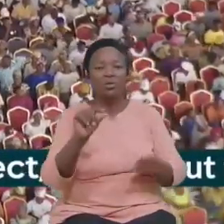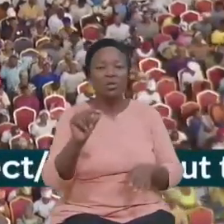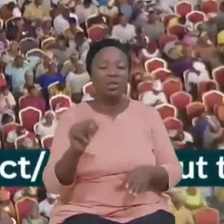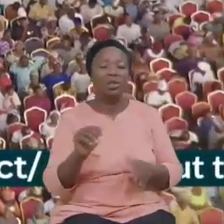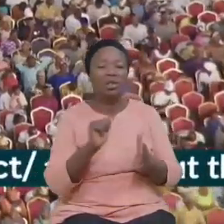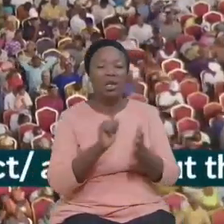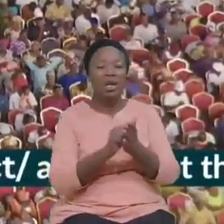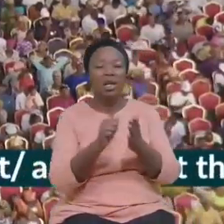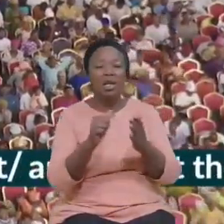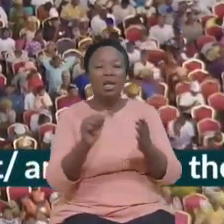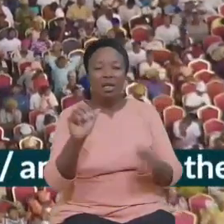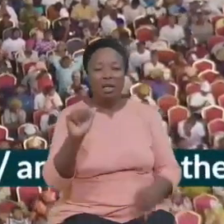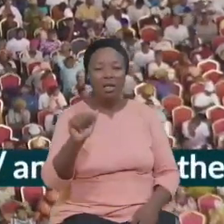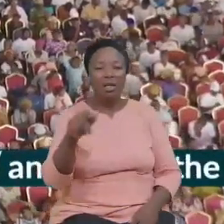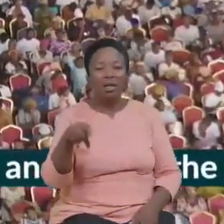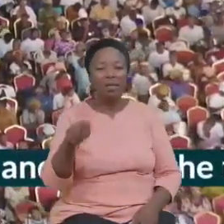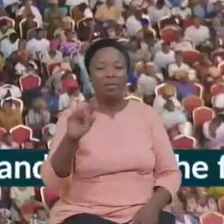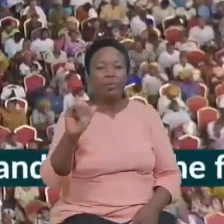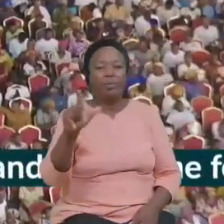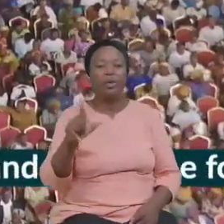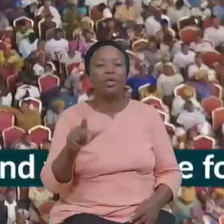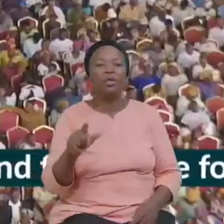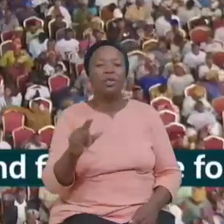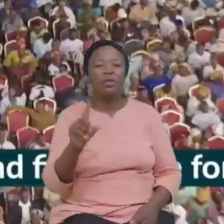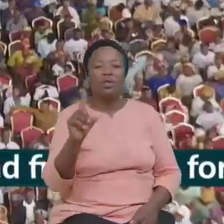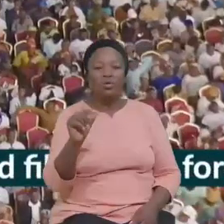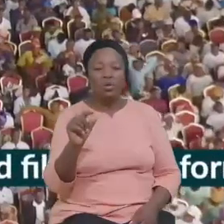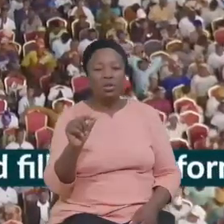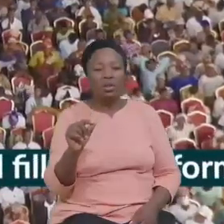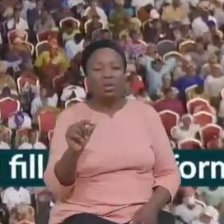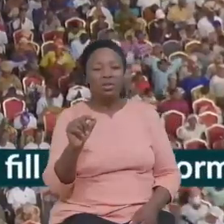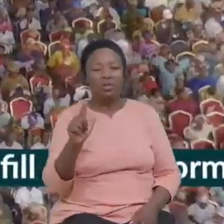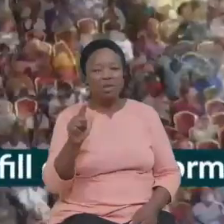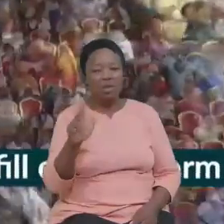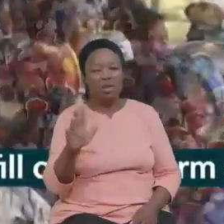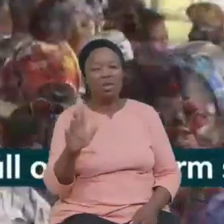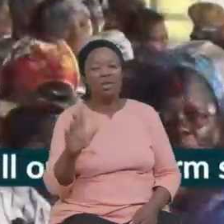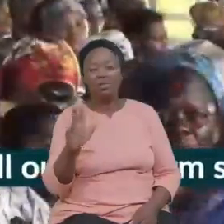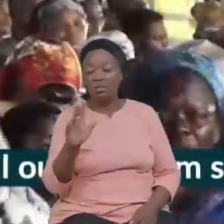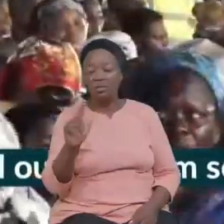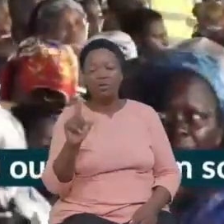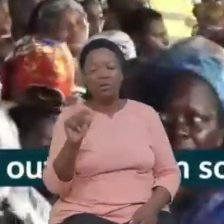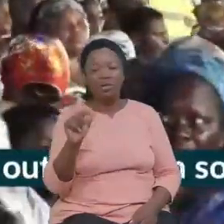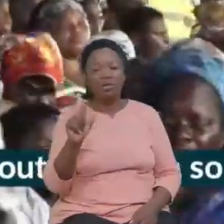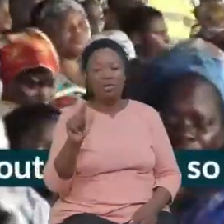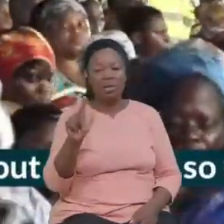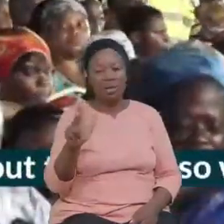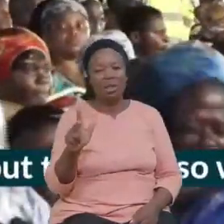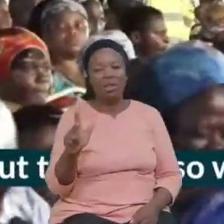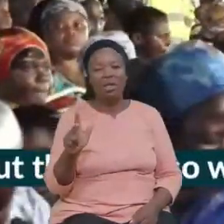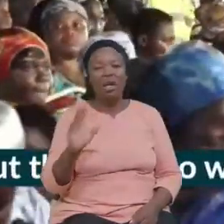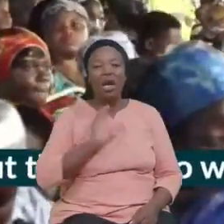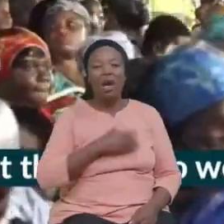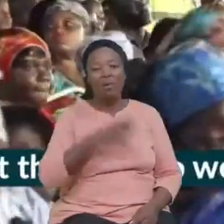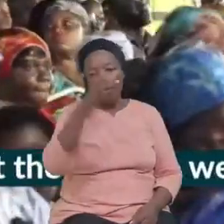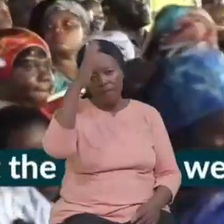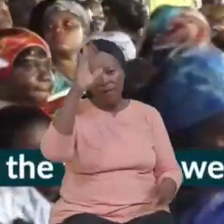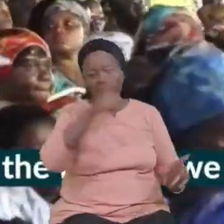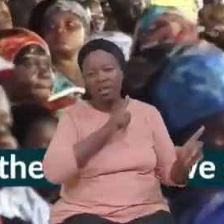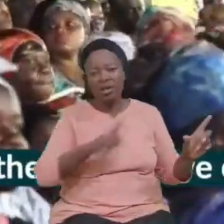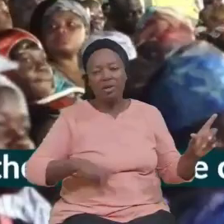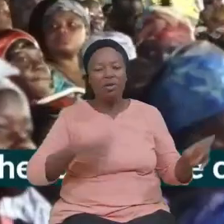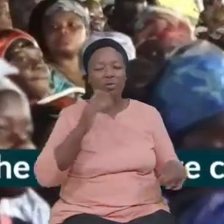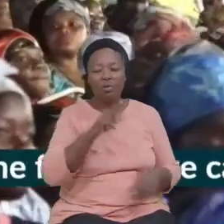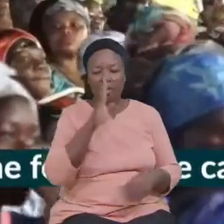2023. More details about this will be sent to you. Our pastor will be delighted to have you join this special